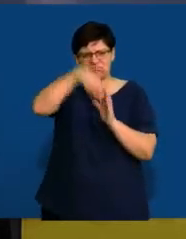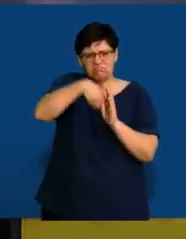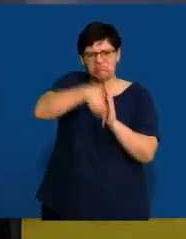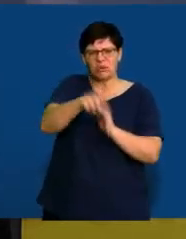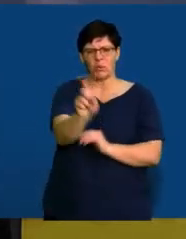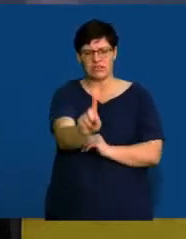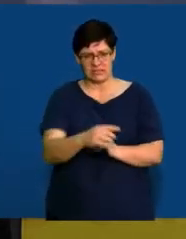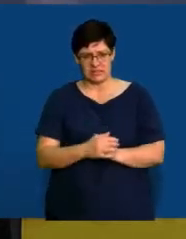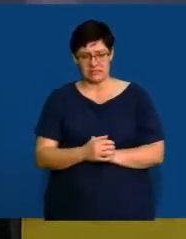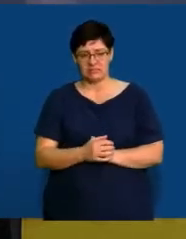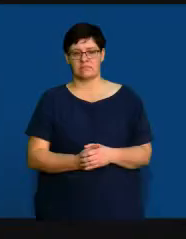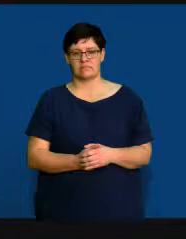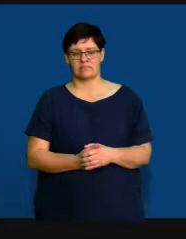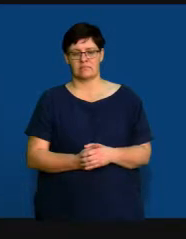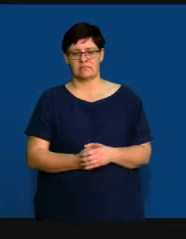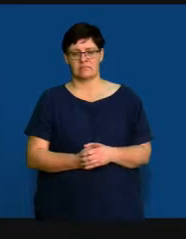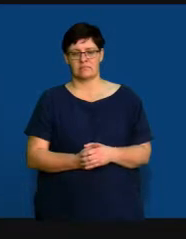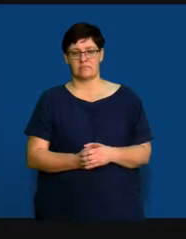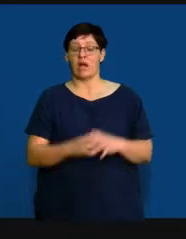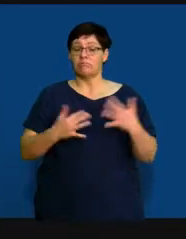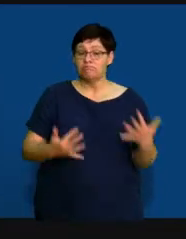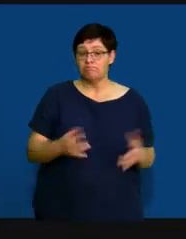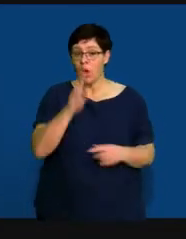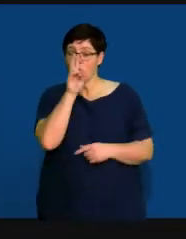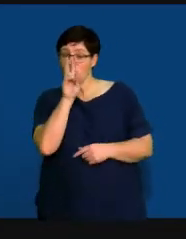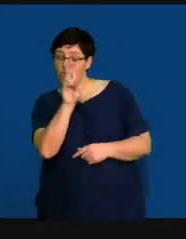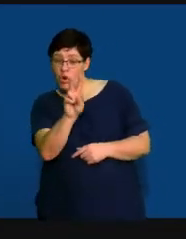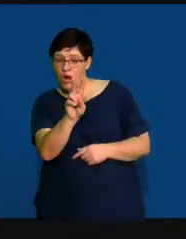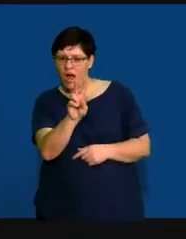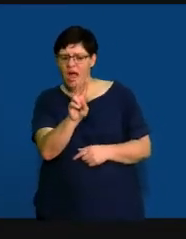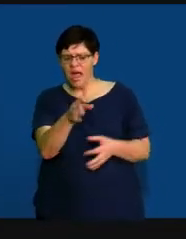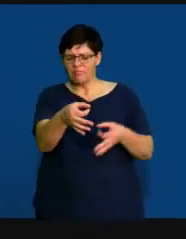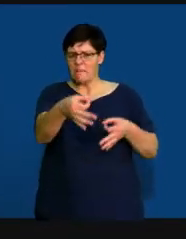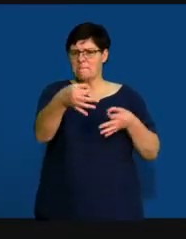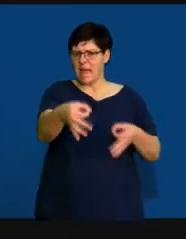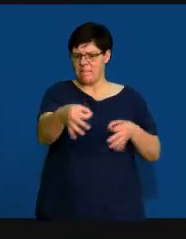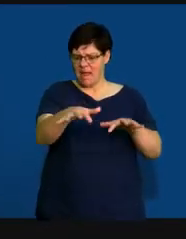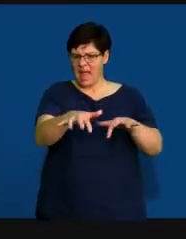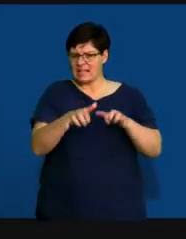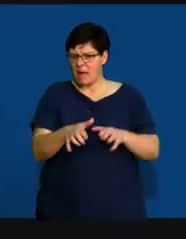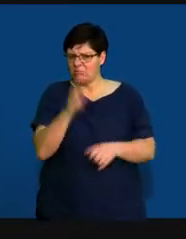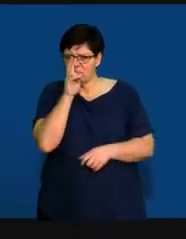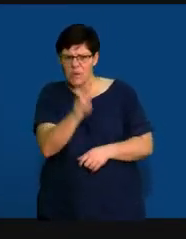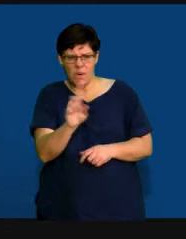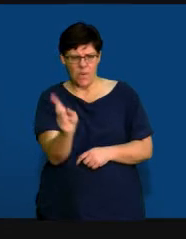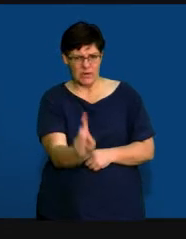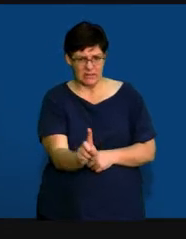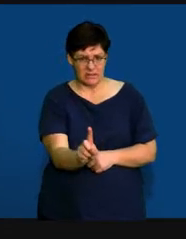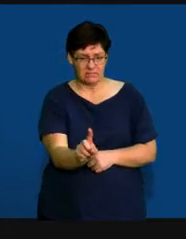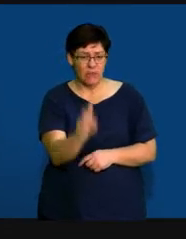So, Geography Paper 1. So let's look closely at this examination. Remember, you